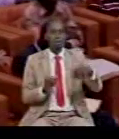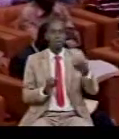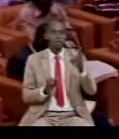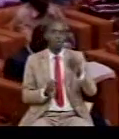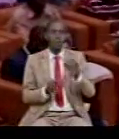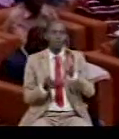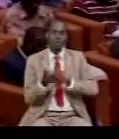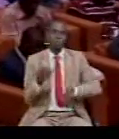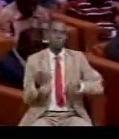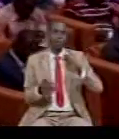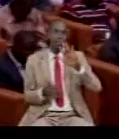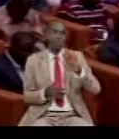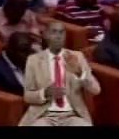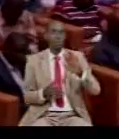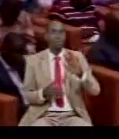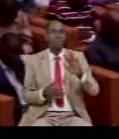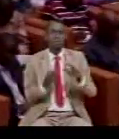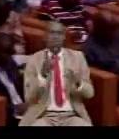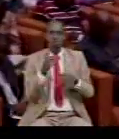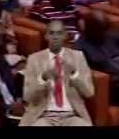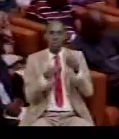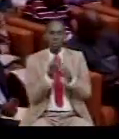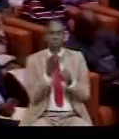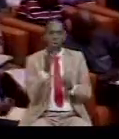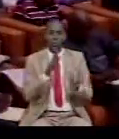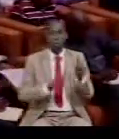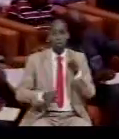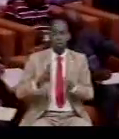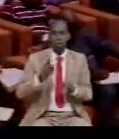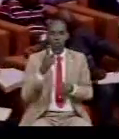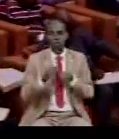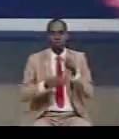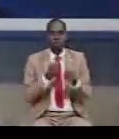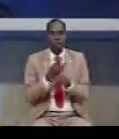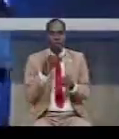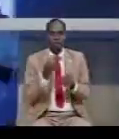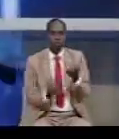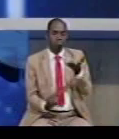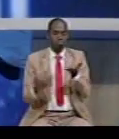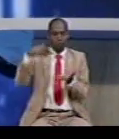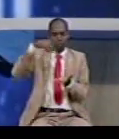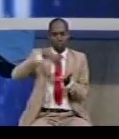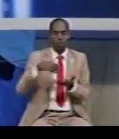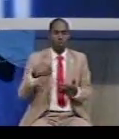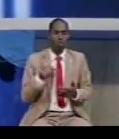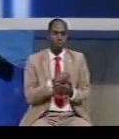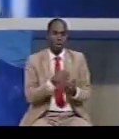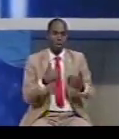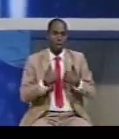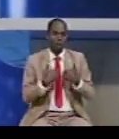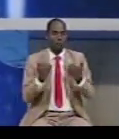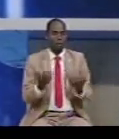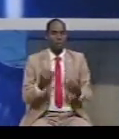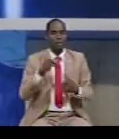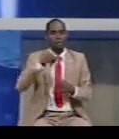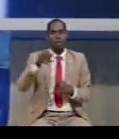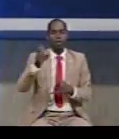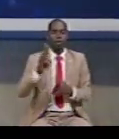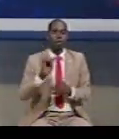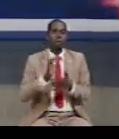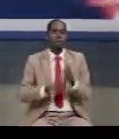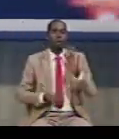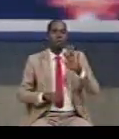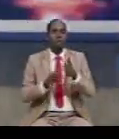chapter 5. Two kinds of people and two kinds of resurrection. John chapter 5, verse